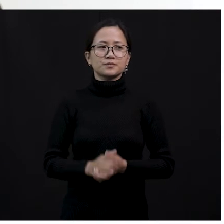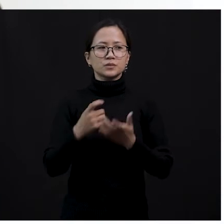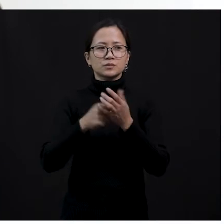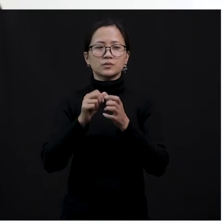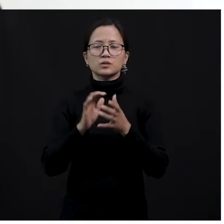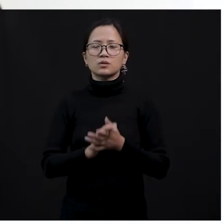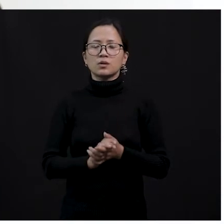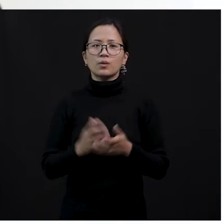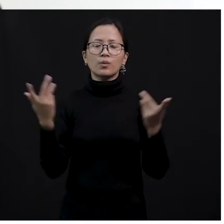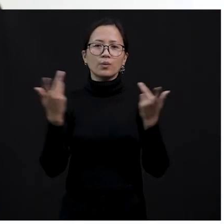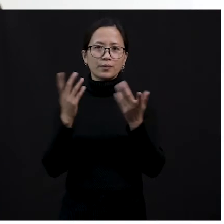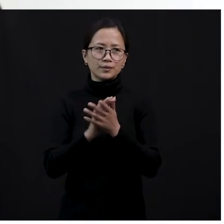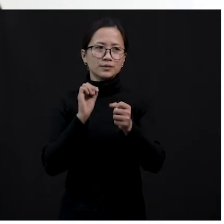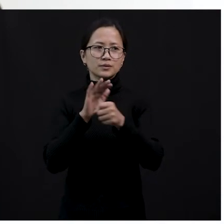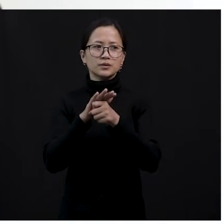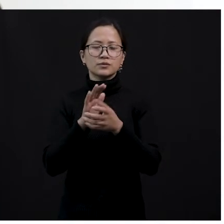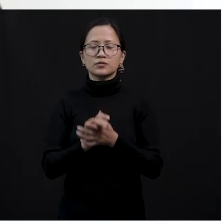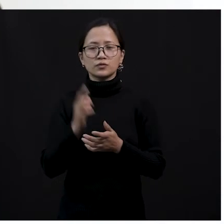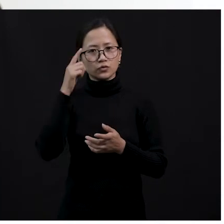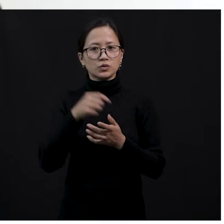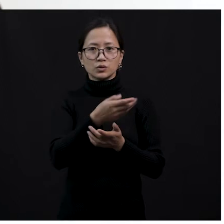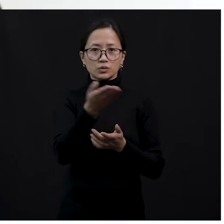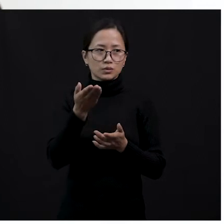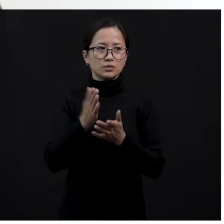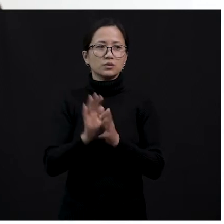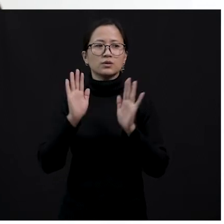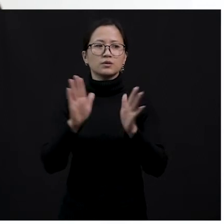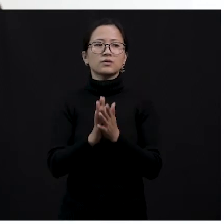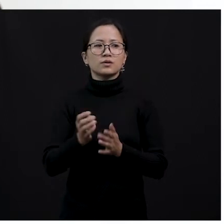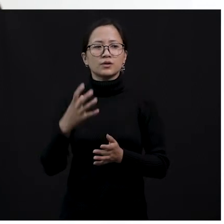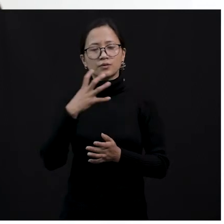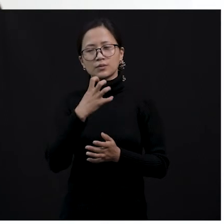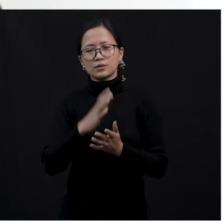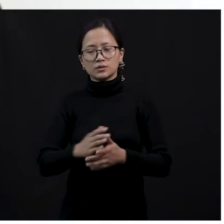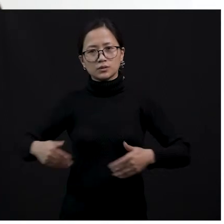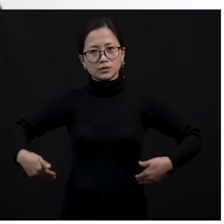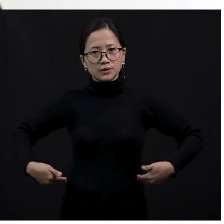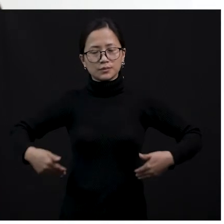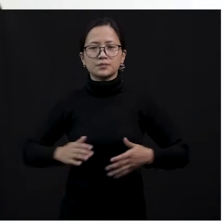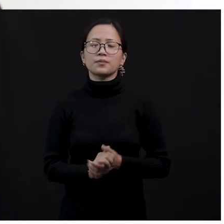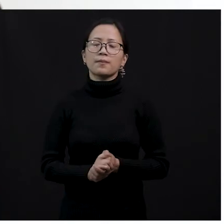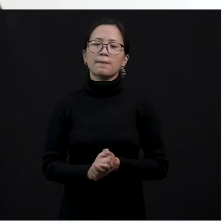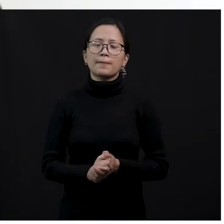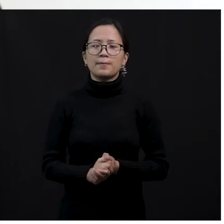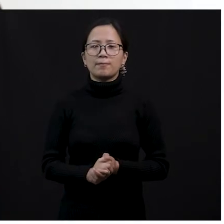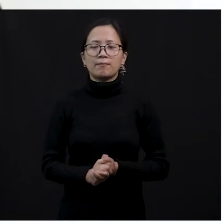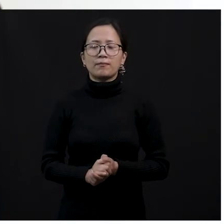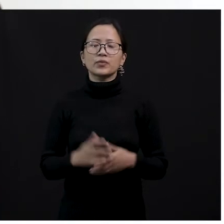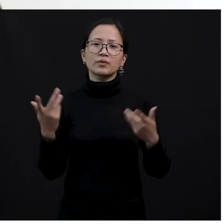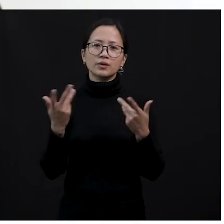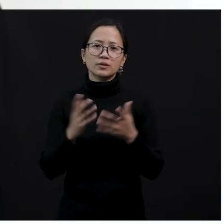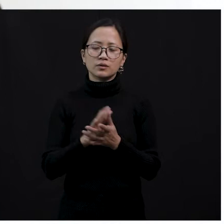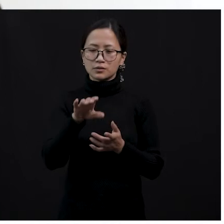The reason why I sent for you is that I have a pain in the hip. Now, how did he got that pain in the hip?